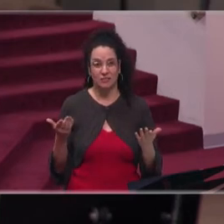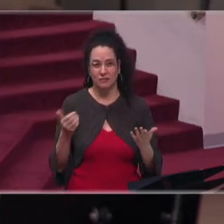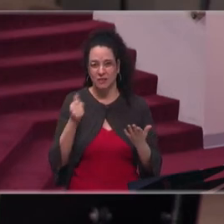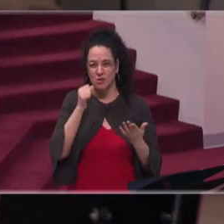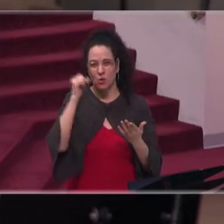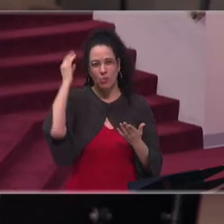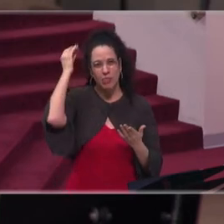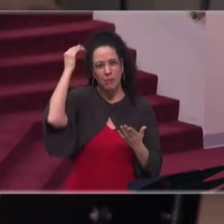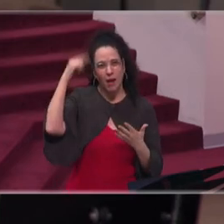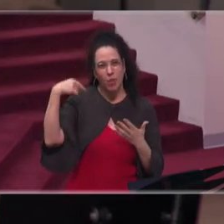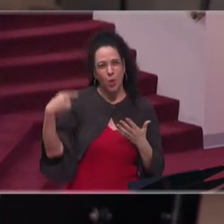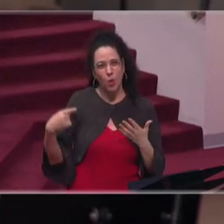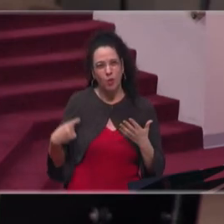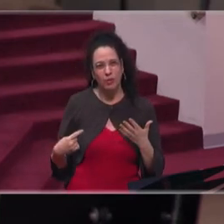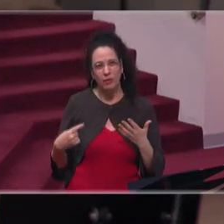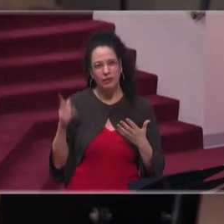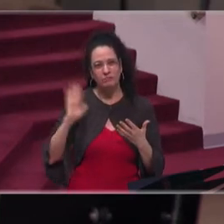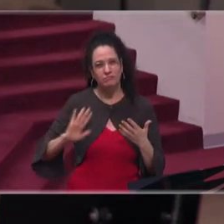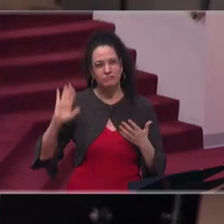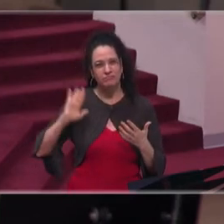the things of old.